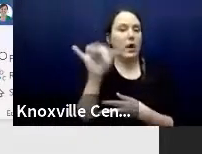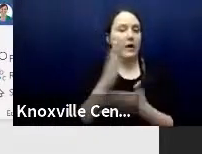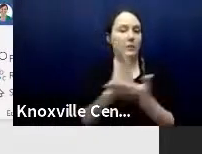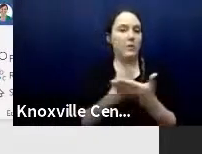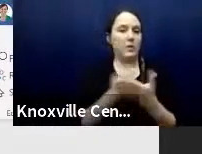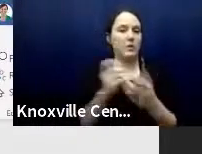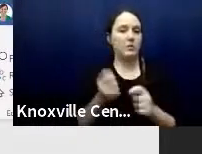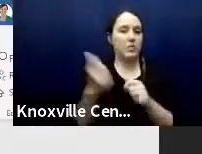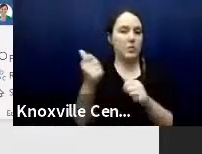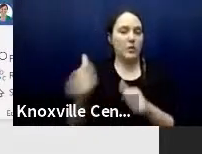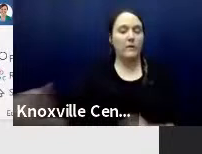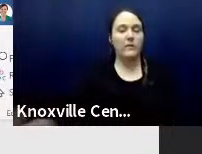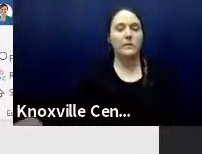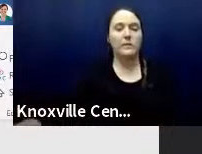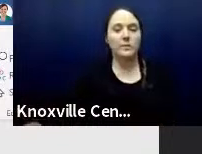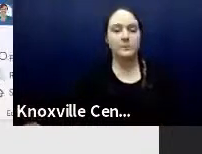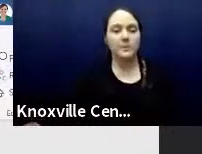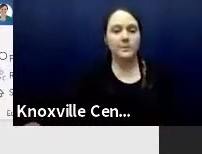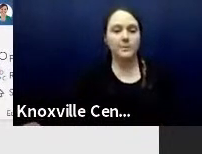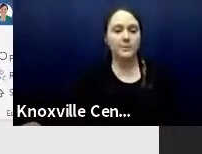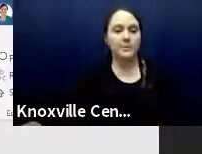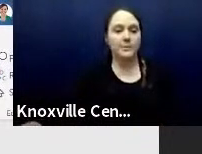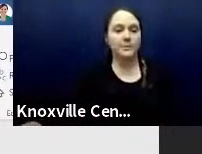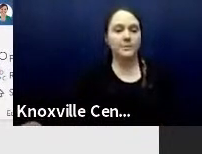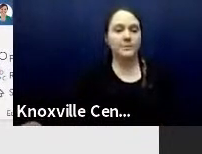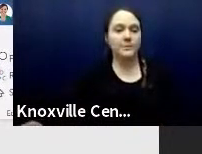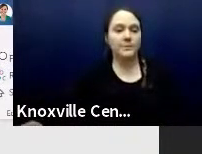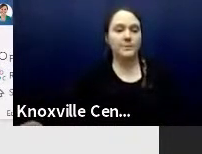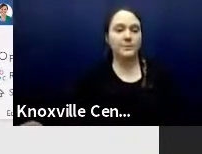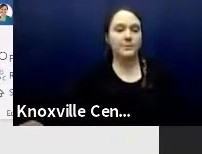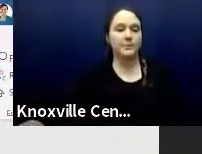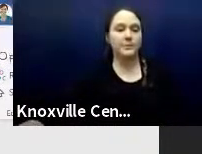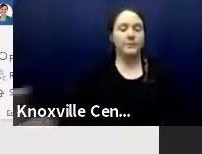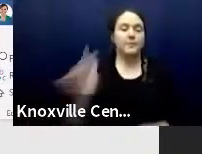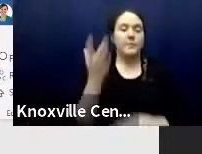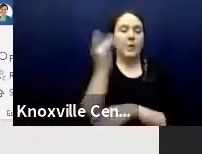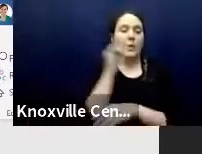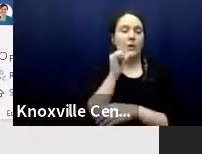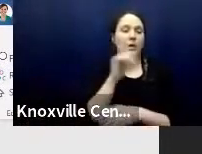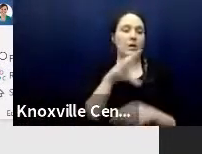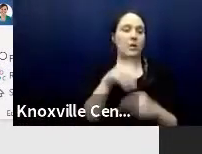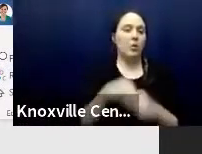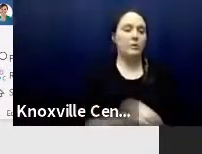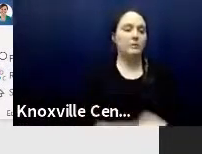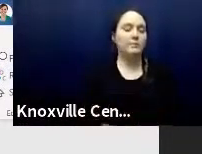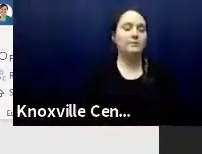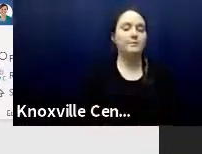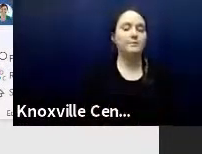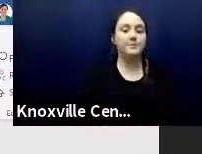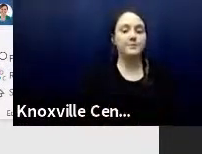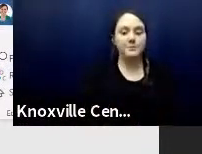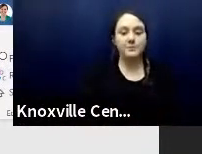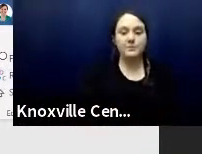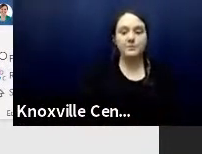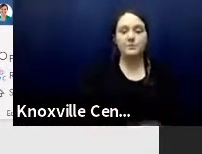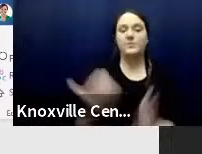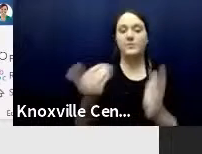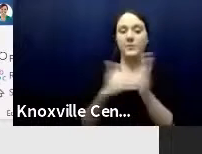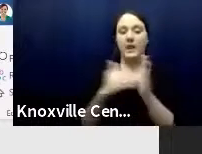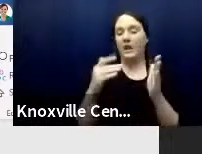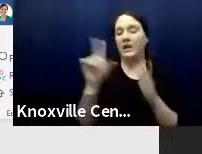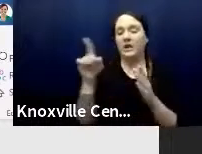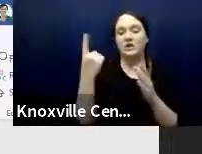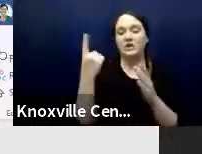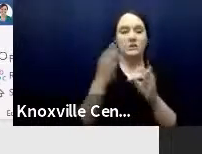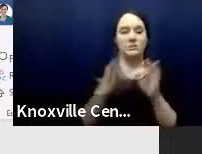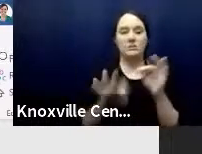particular rules, Robert's rules, are not included. Again, simplification,